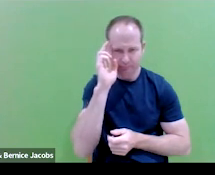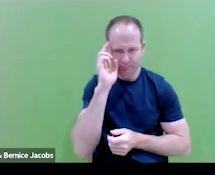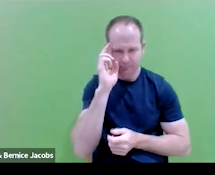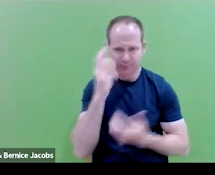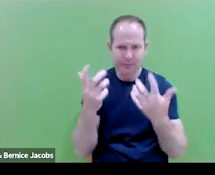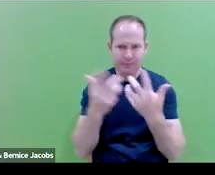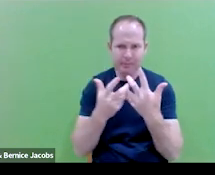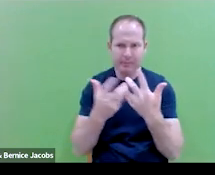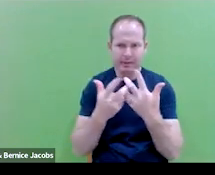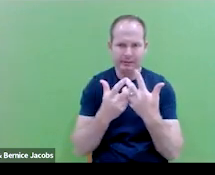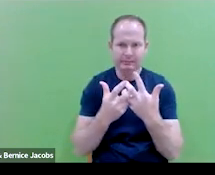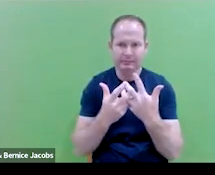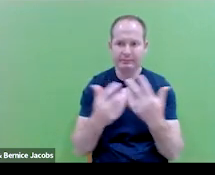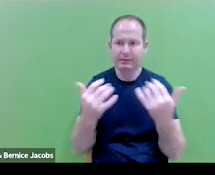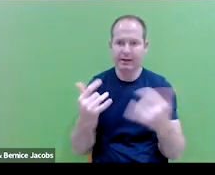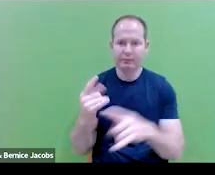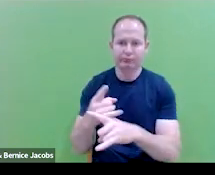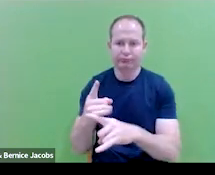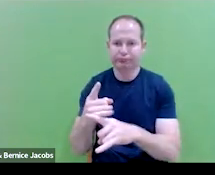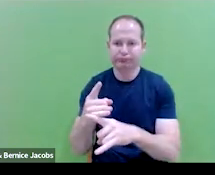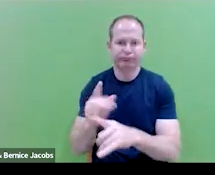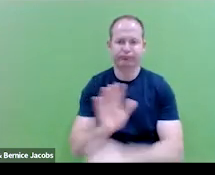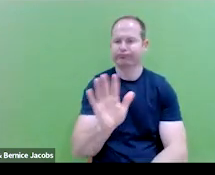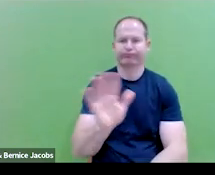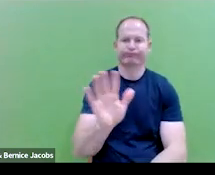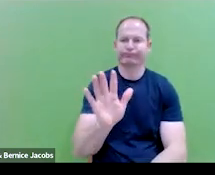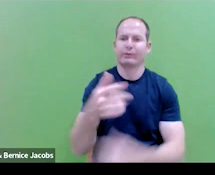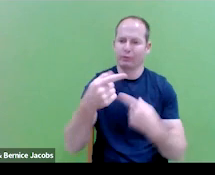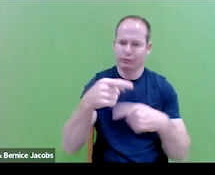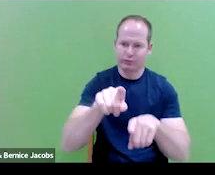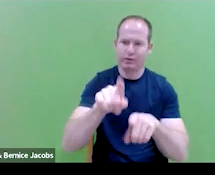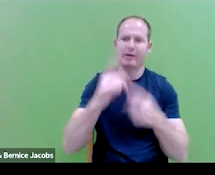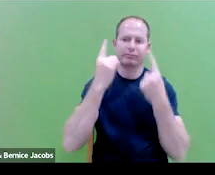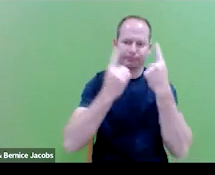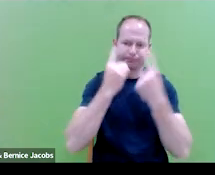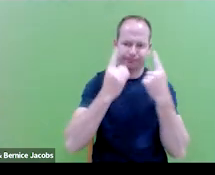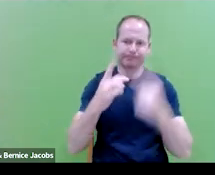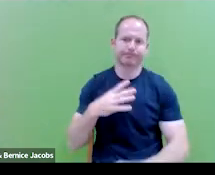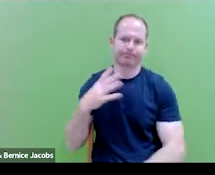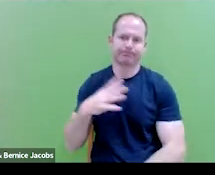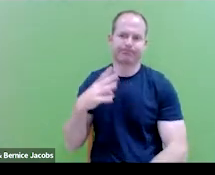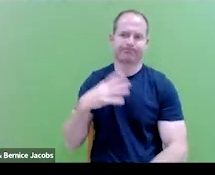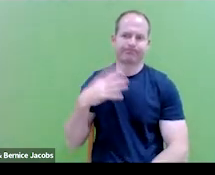be? We're not going to use the chat function. I just want you to think about this for yourself. So